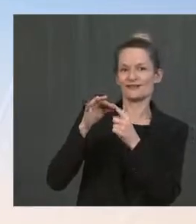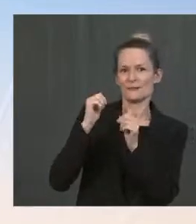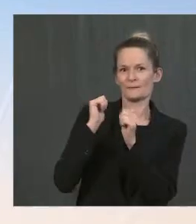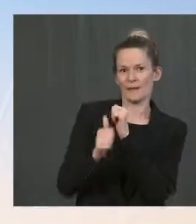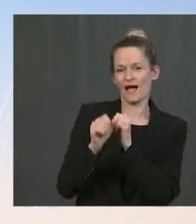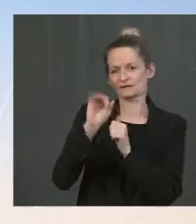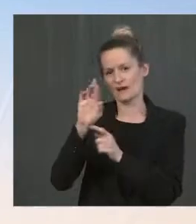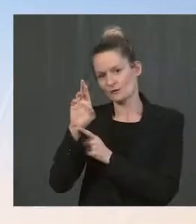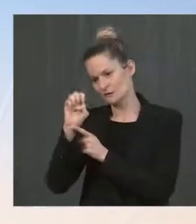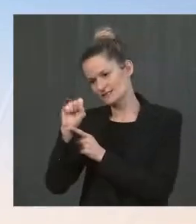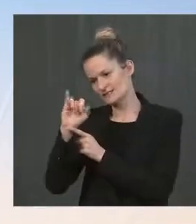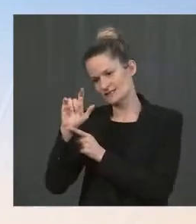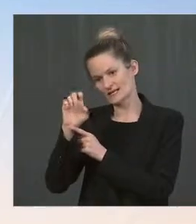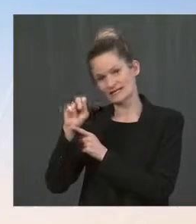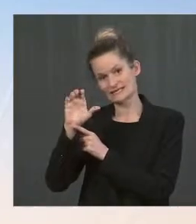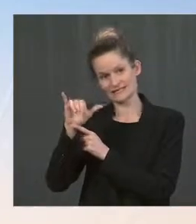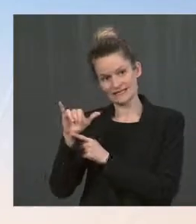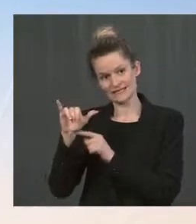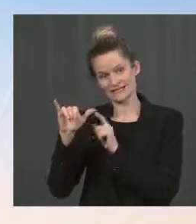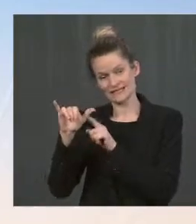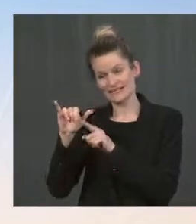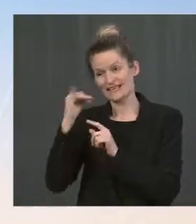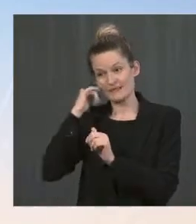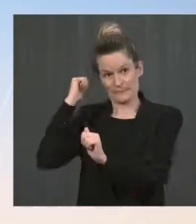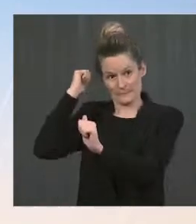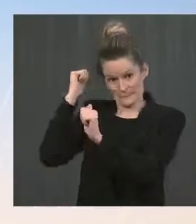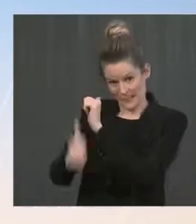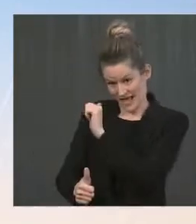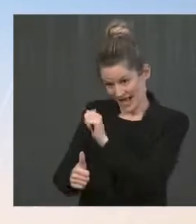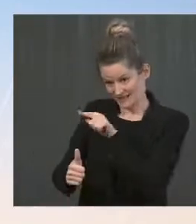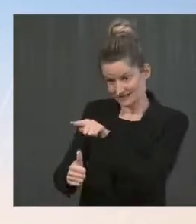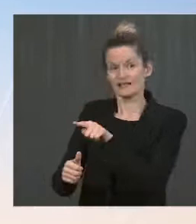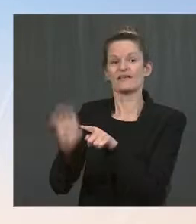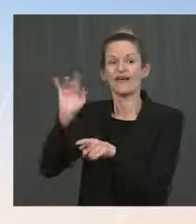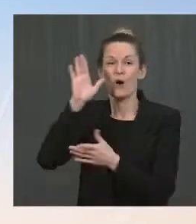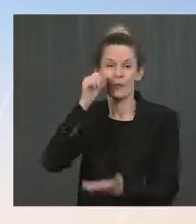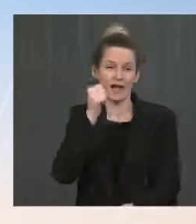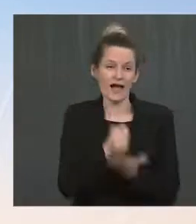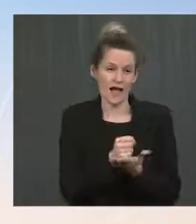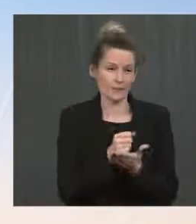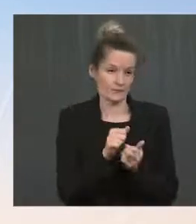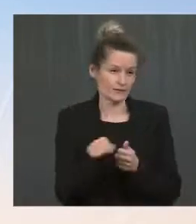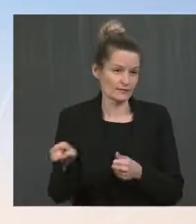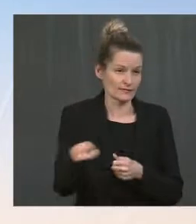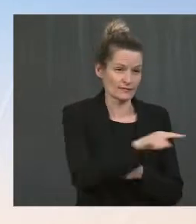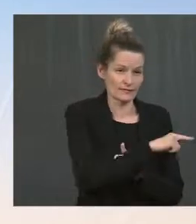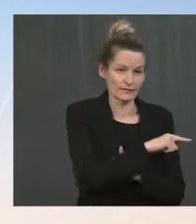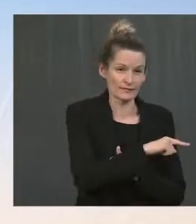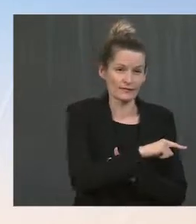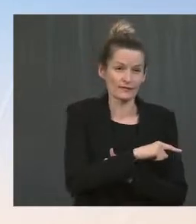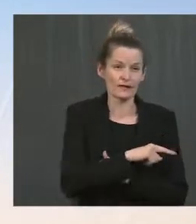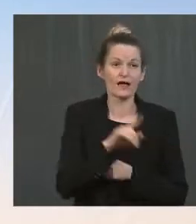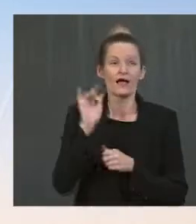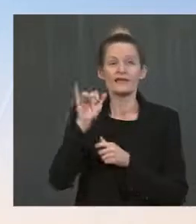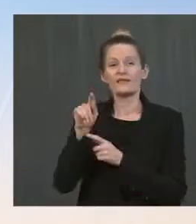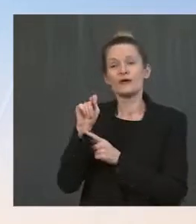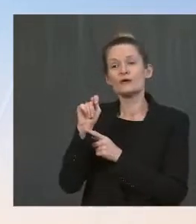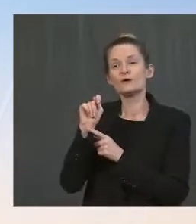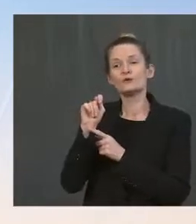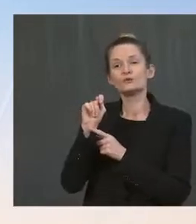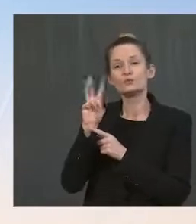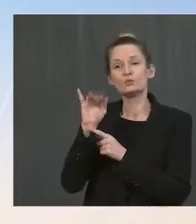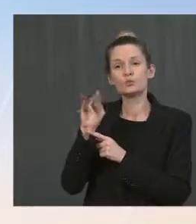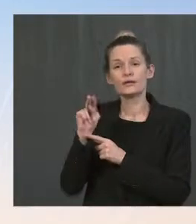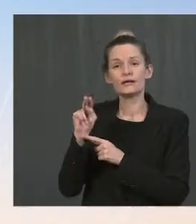create that kind of new opportunity. On Twin Metals, we continue to wait for the Department of Interior. They have to issue a legal opinion before we know